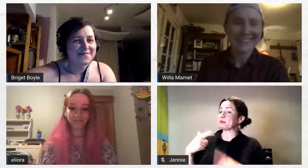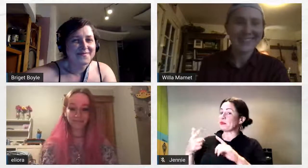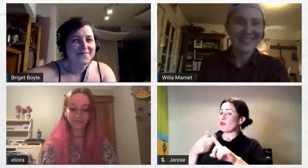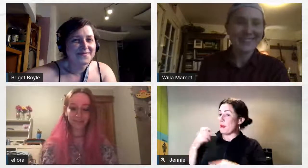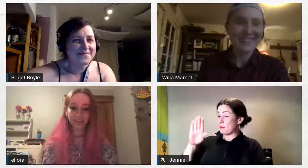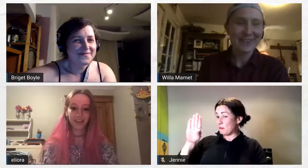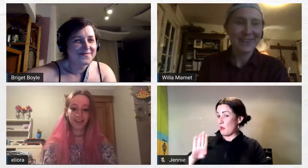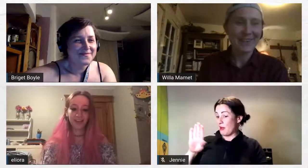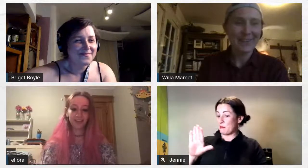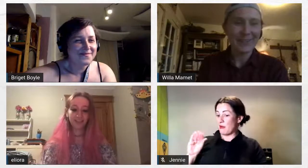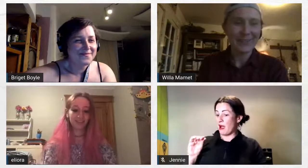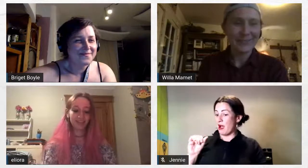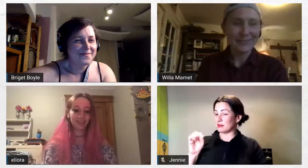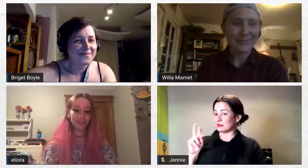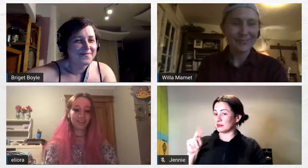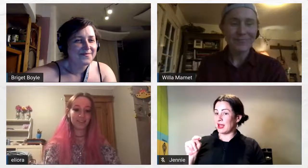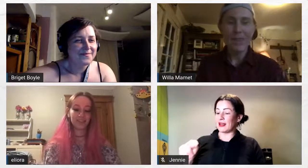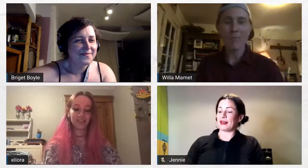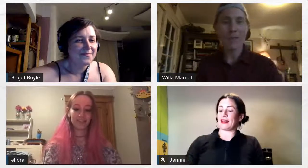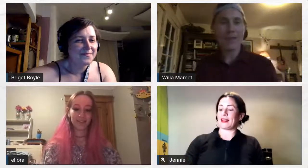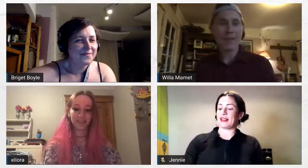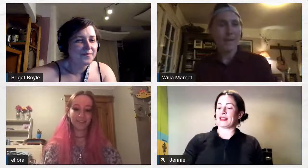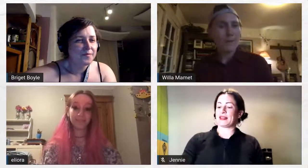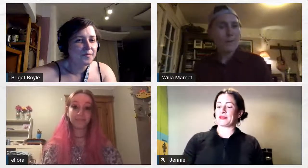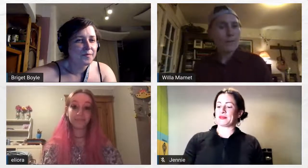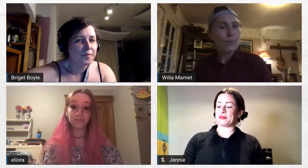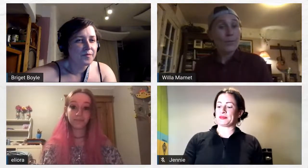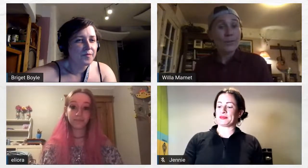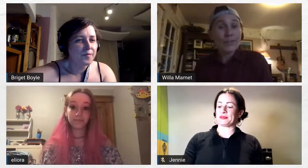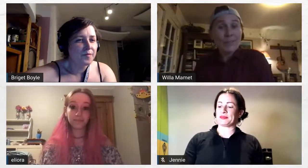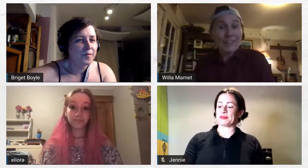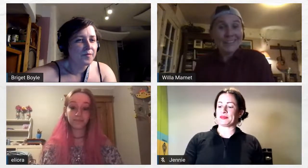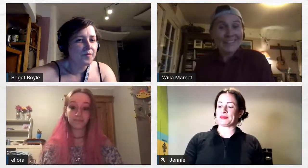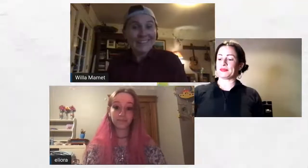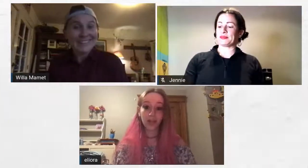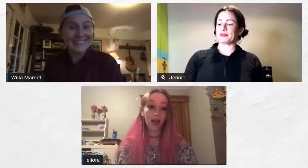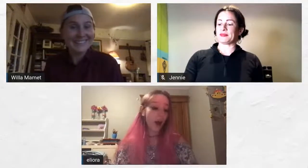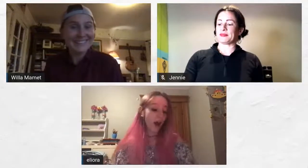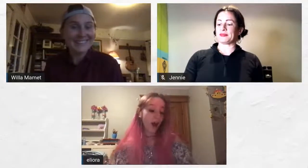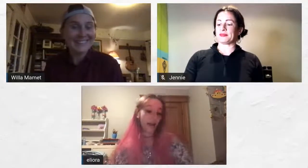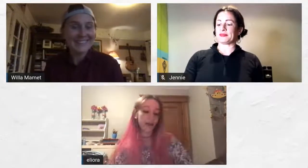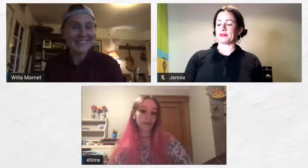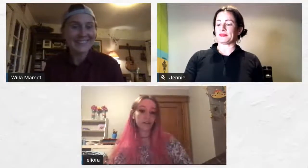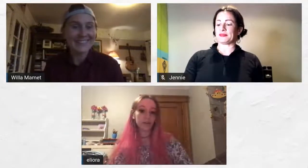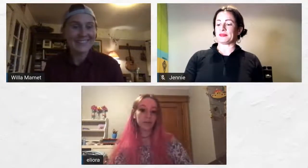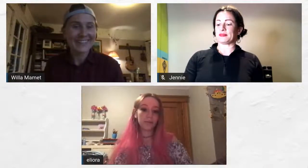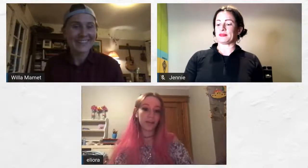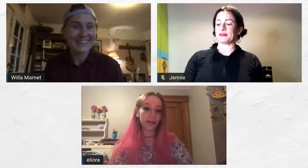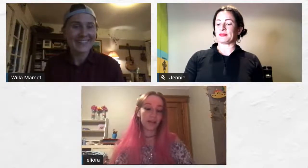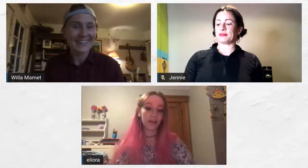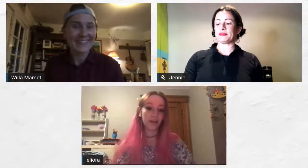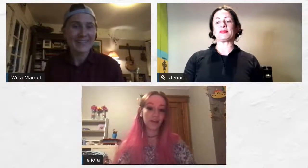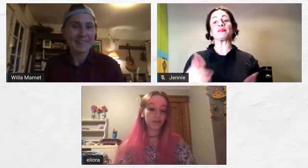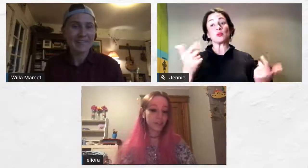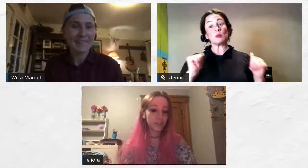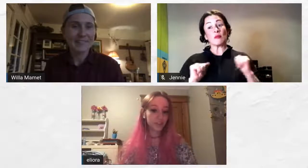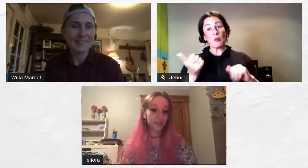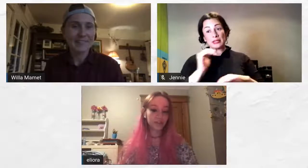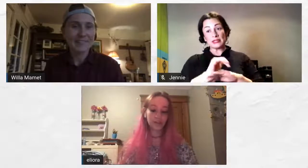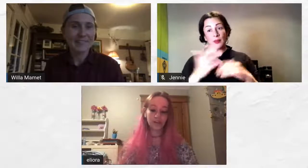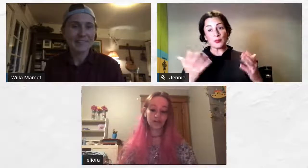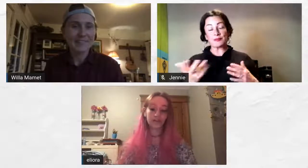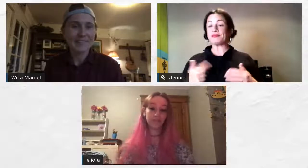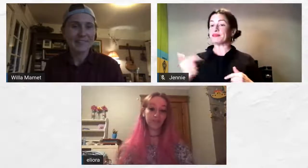Rad. Very, Yeah. very cool. So What are you going to be playing tonight? I am going to be playing an